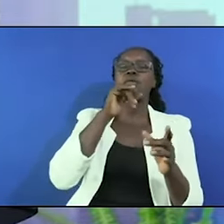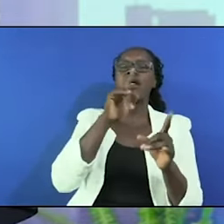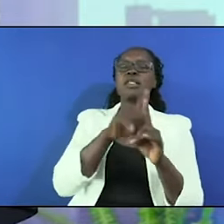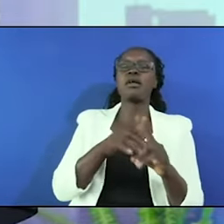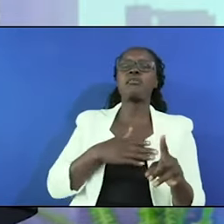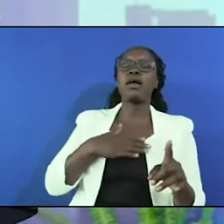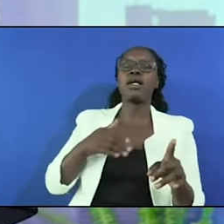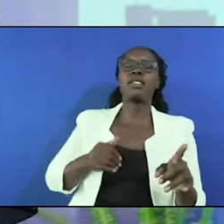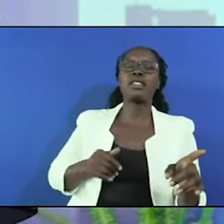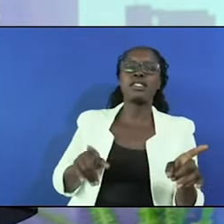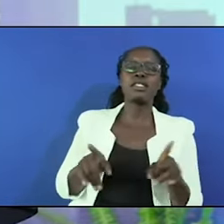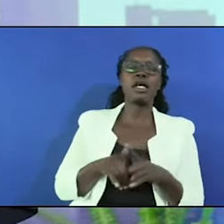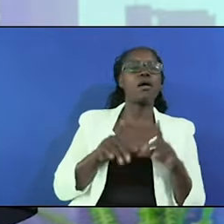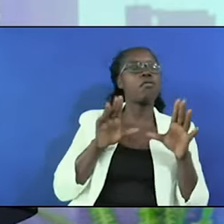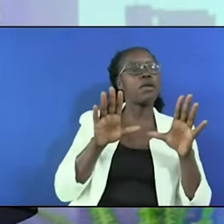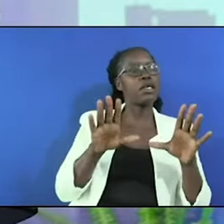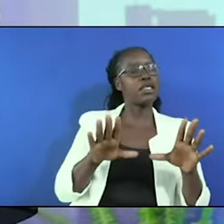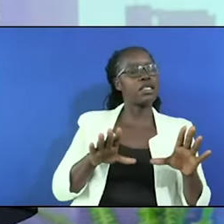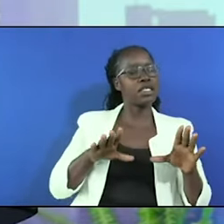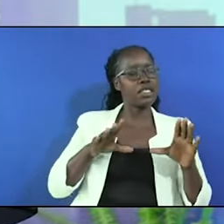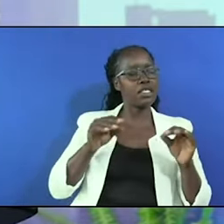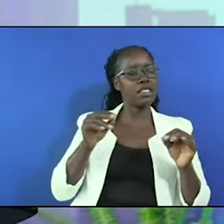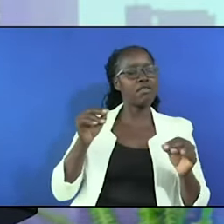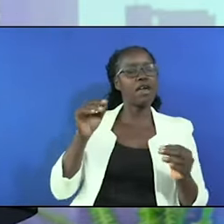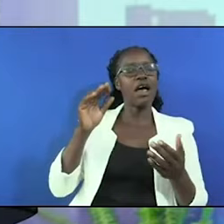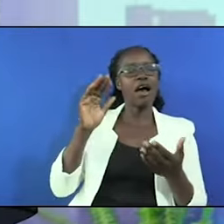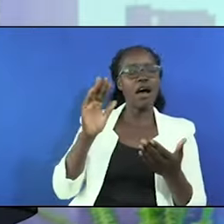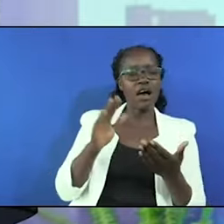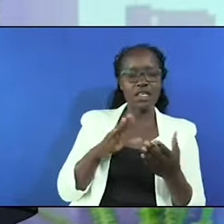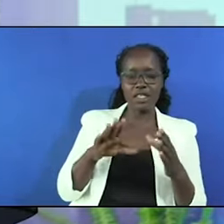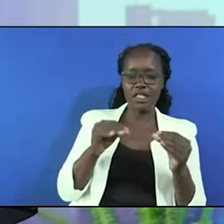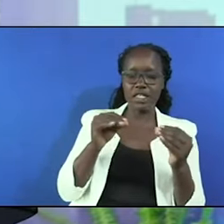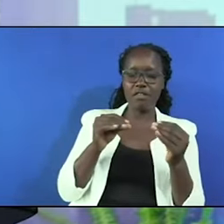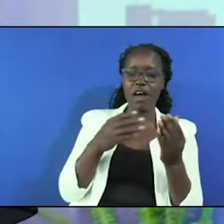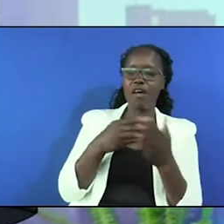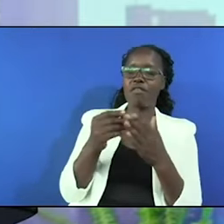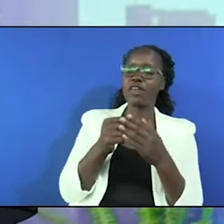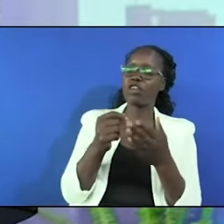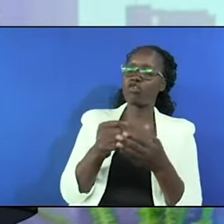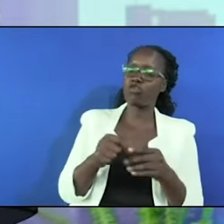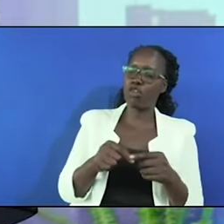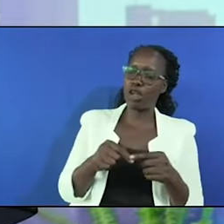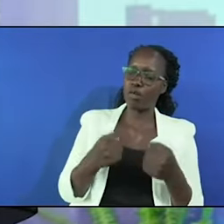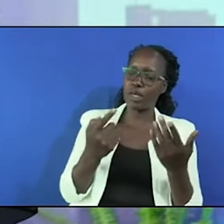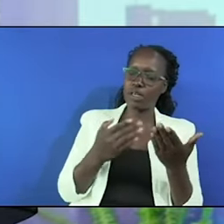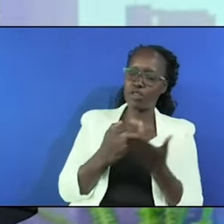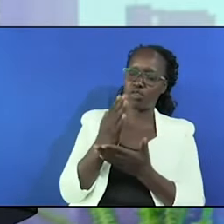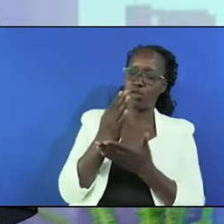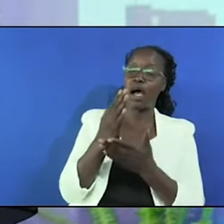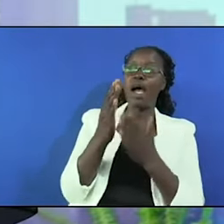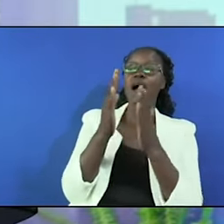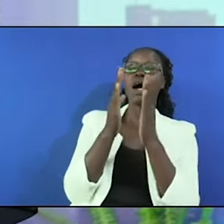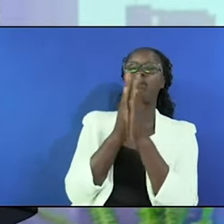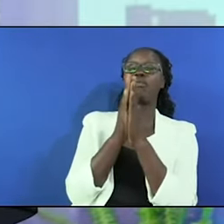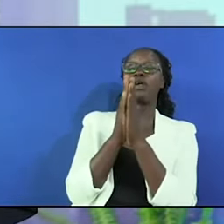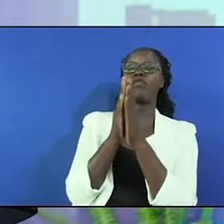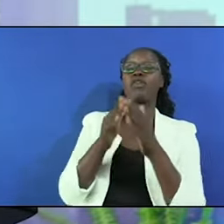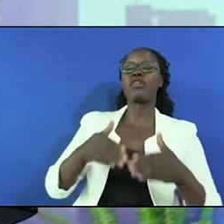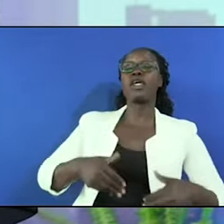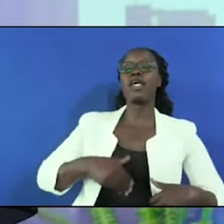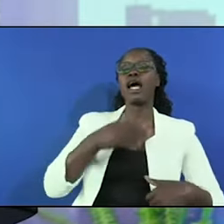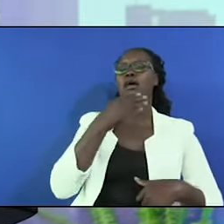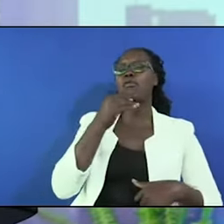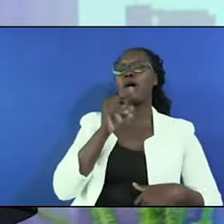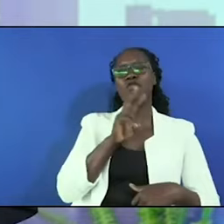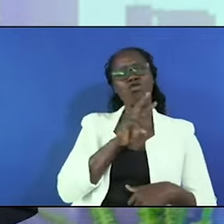my sister may receive her financial breakthrough. Oh God, I pray that even for the young man that